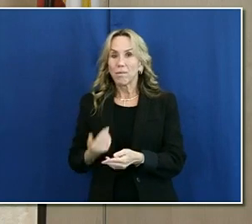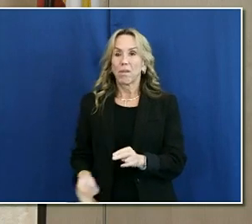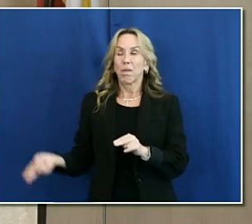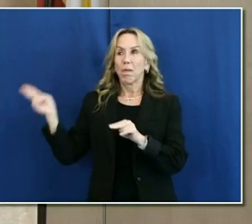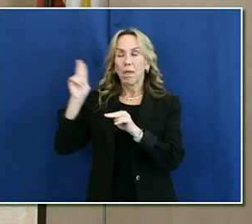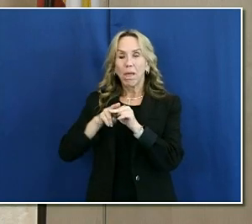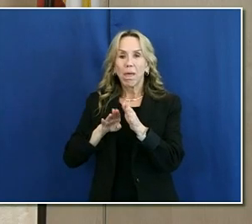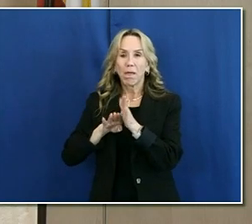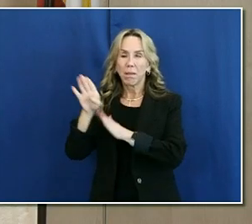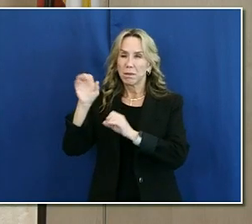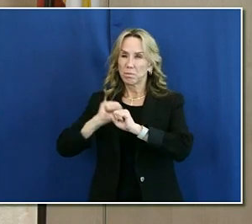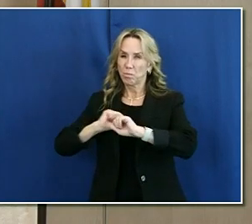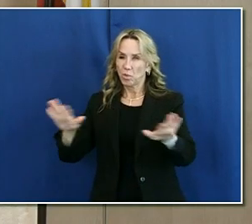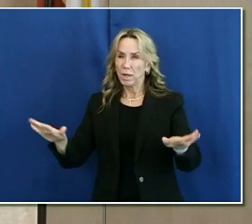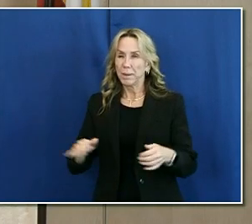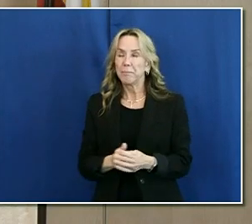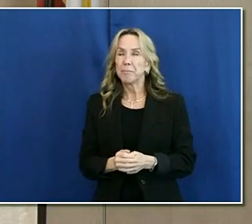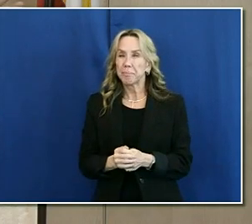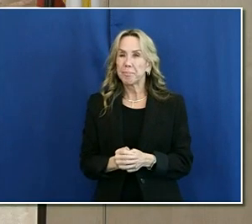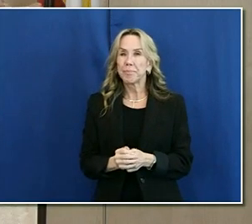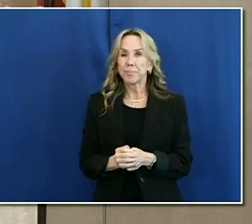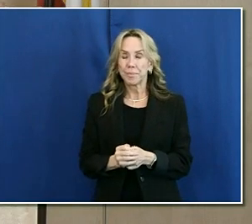it's on-site or